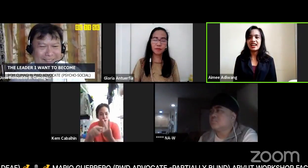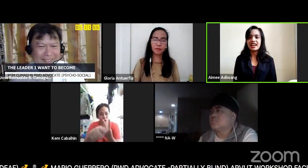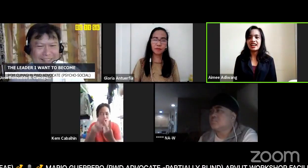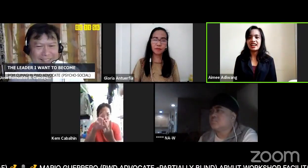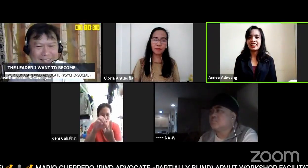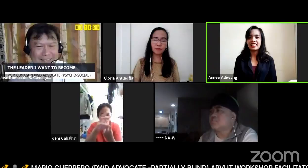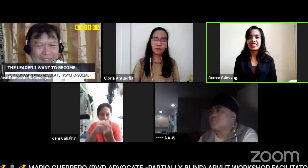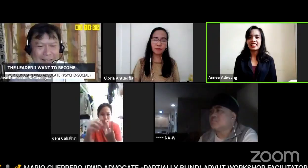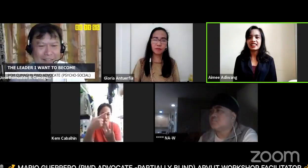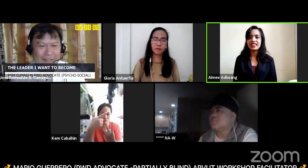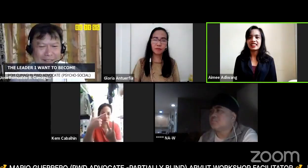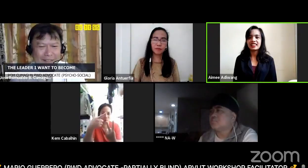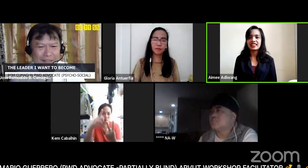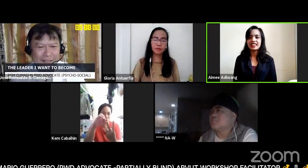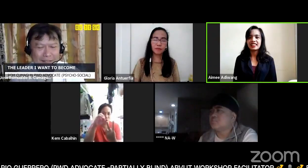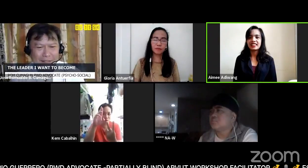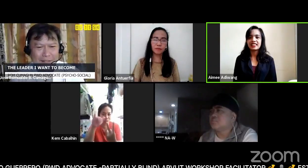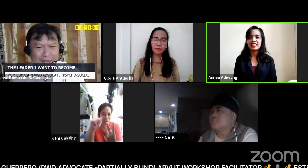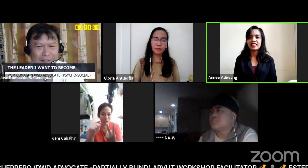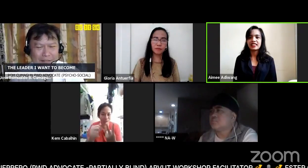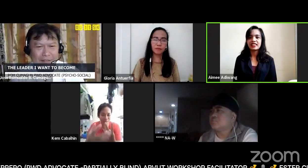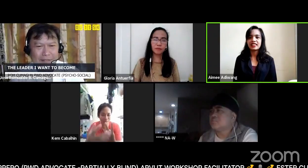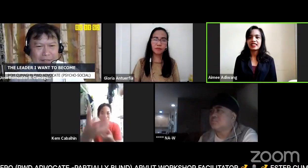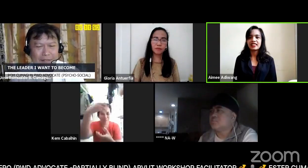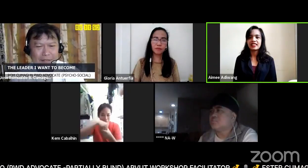Oh yes.